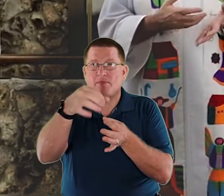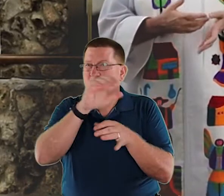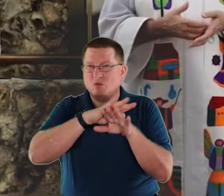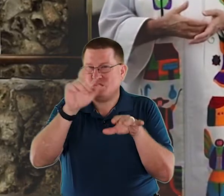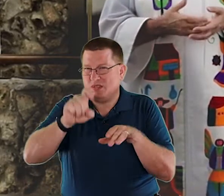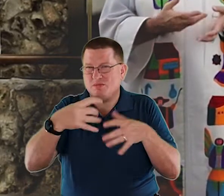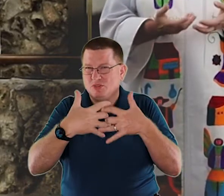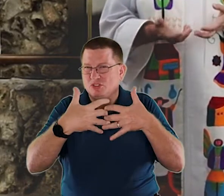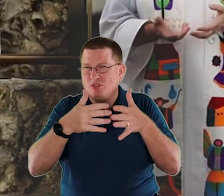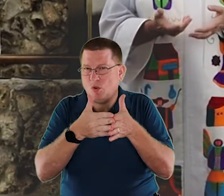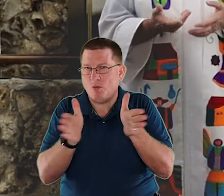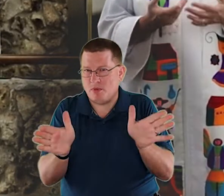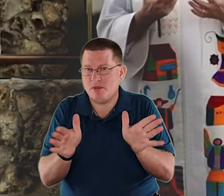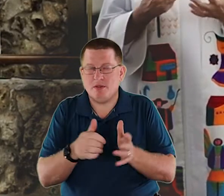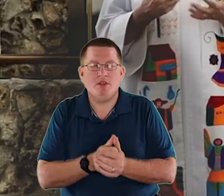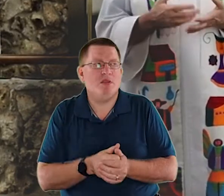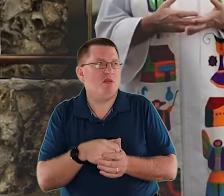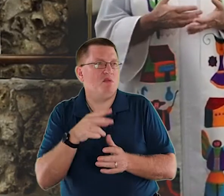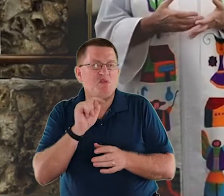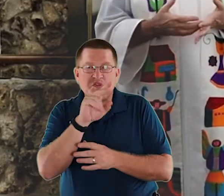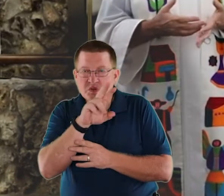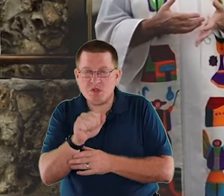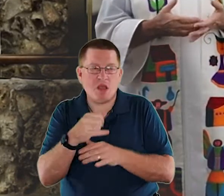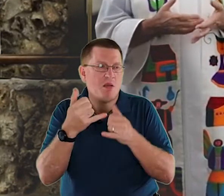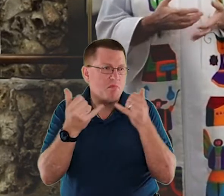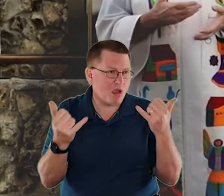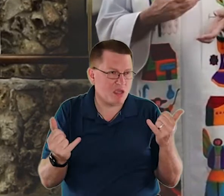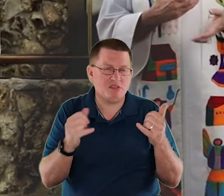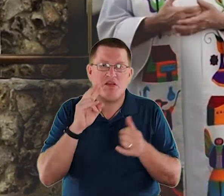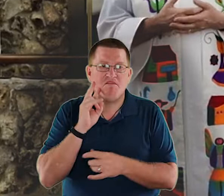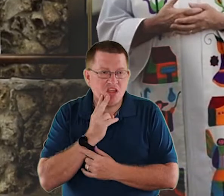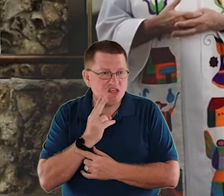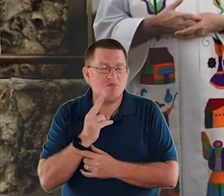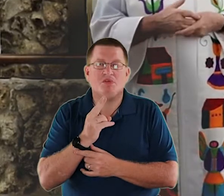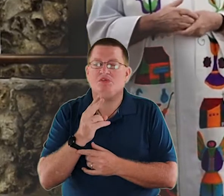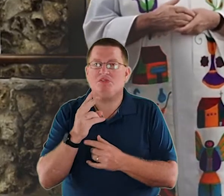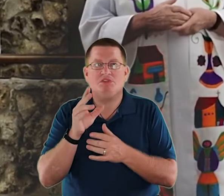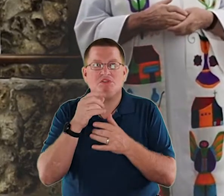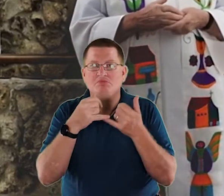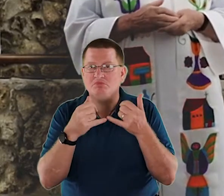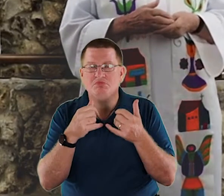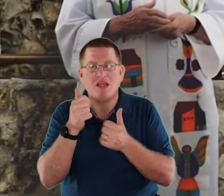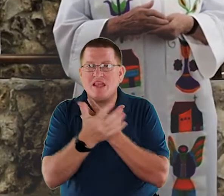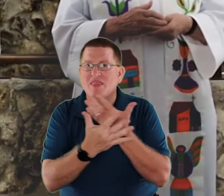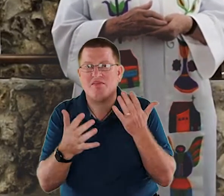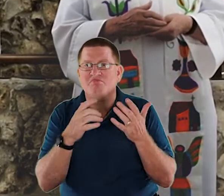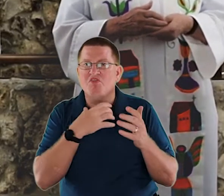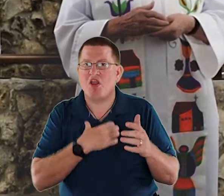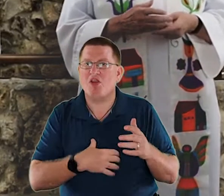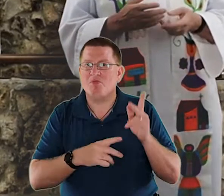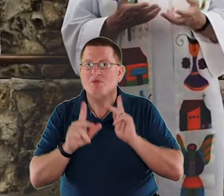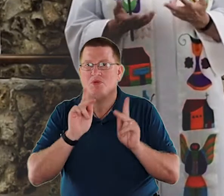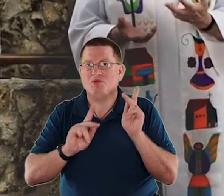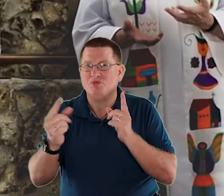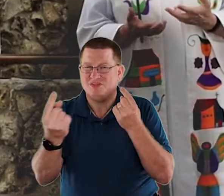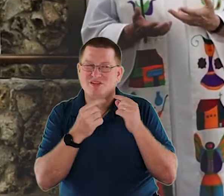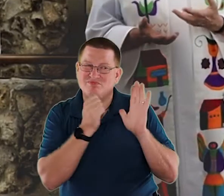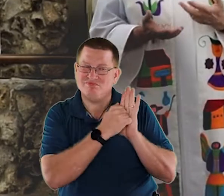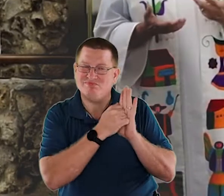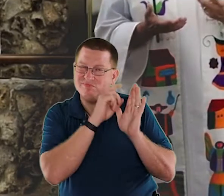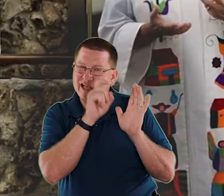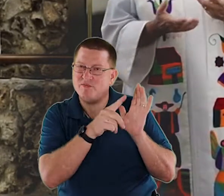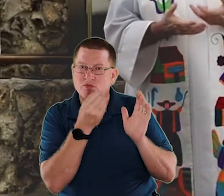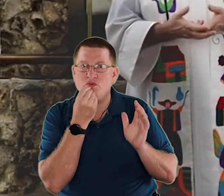cheese, cans of soup, vegetables, pasta, or spaghetti sauce to feed the hungry folks who come to our doors. If you